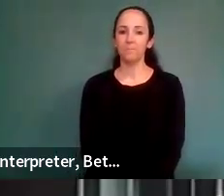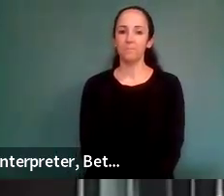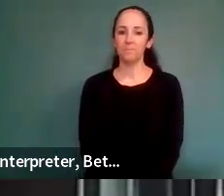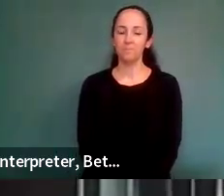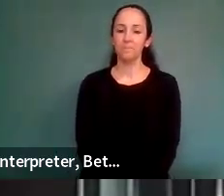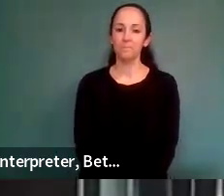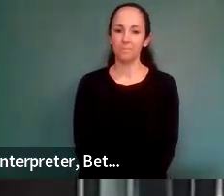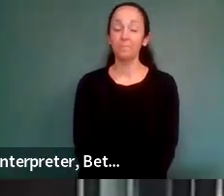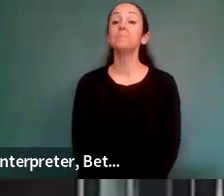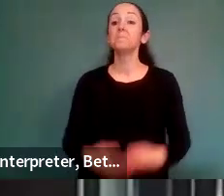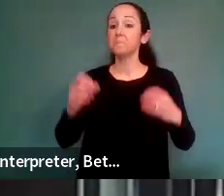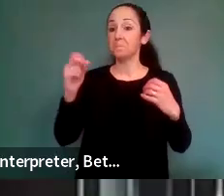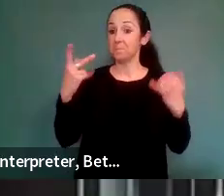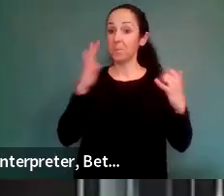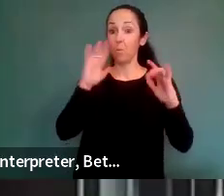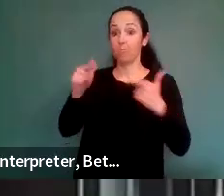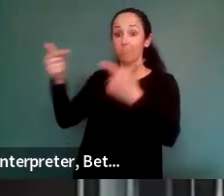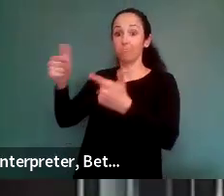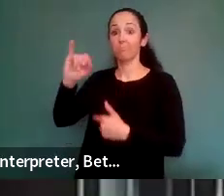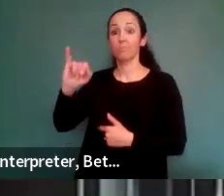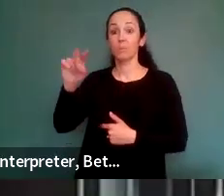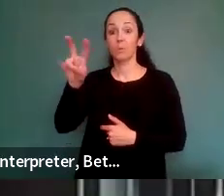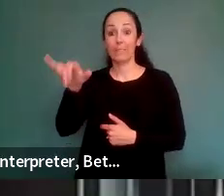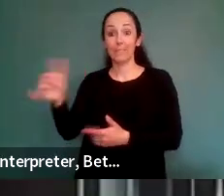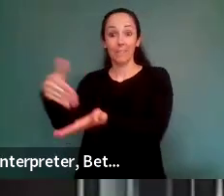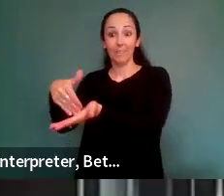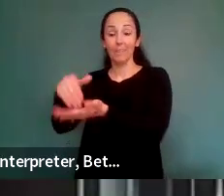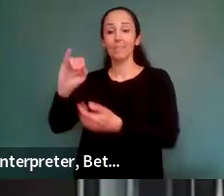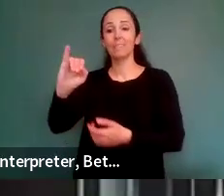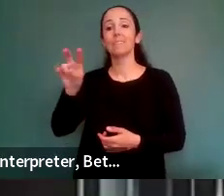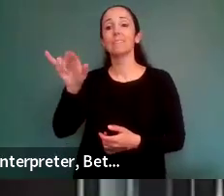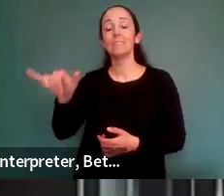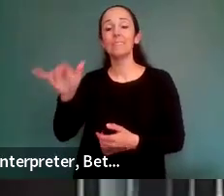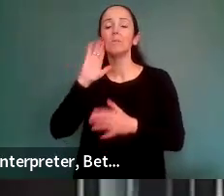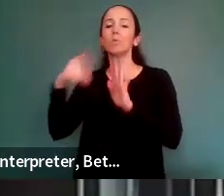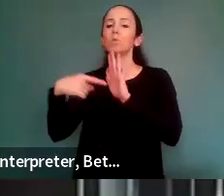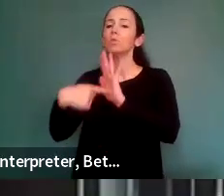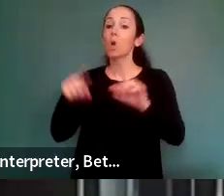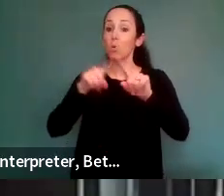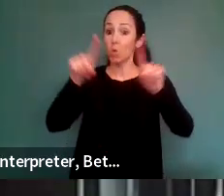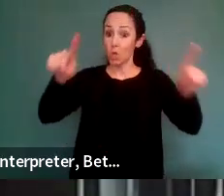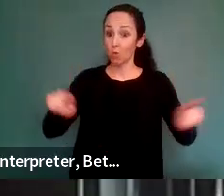And now I'm going to pass it back to Izzy, who will be demonstrating what a screen magnifier is.